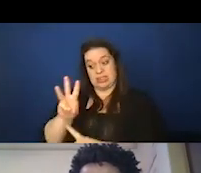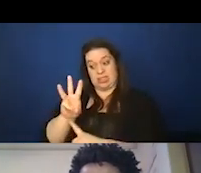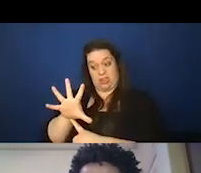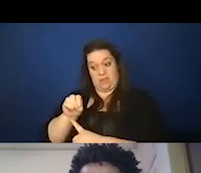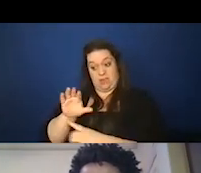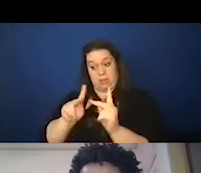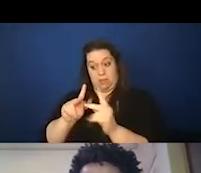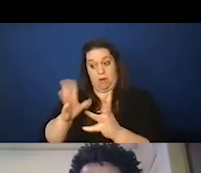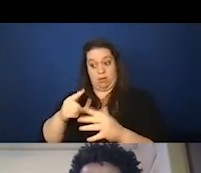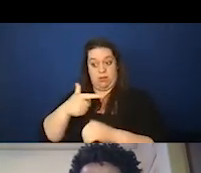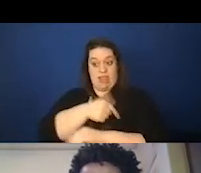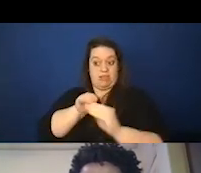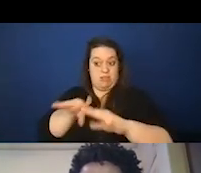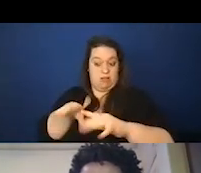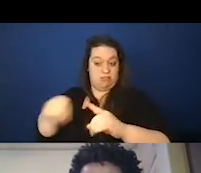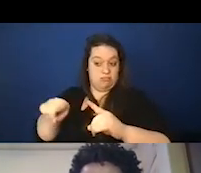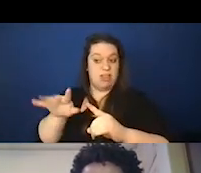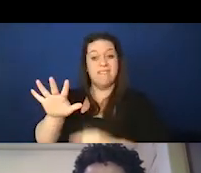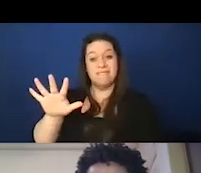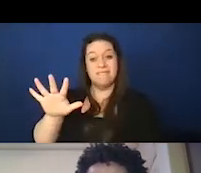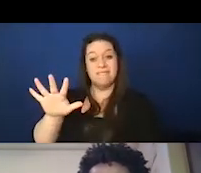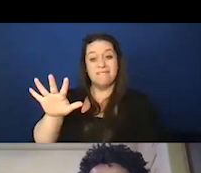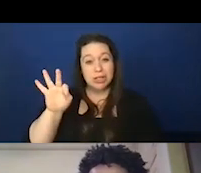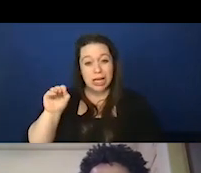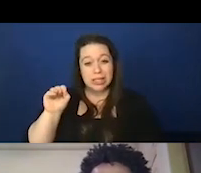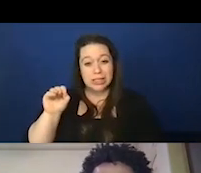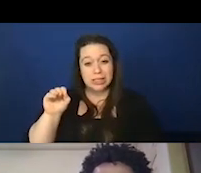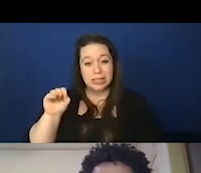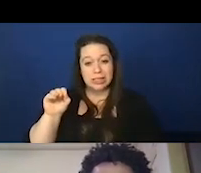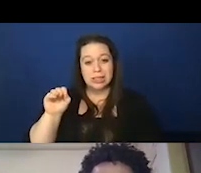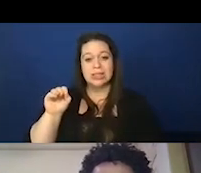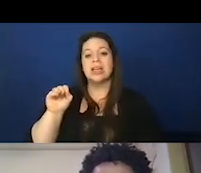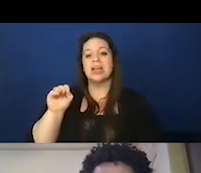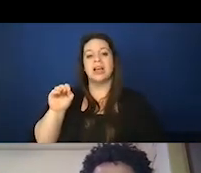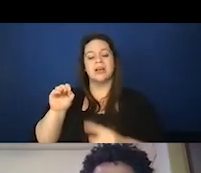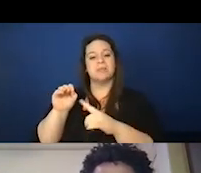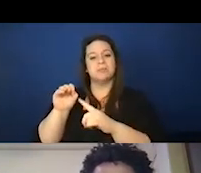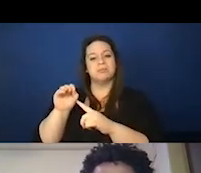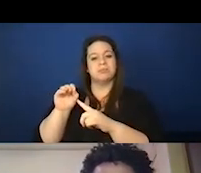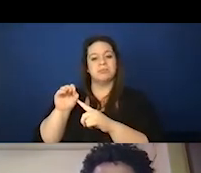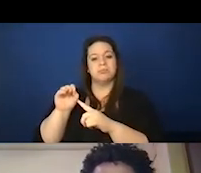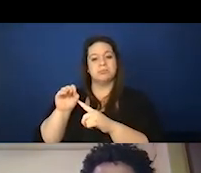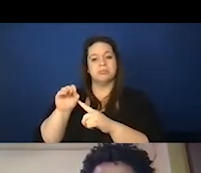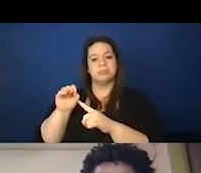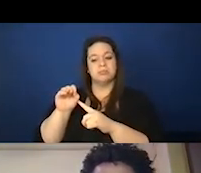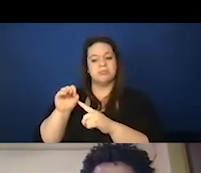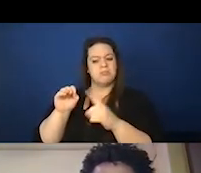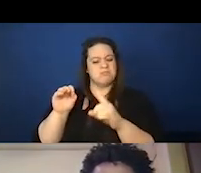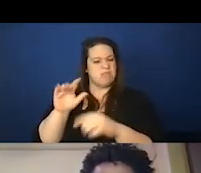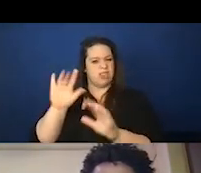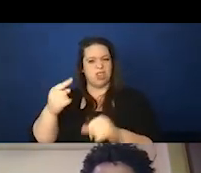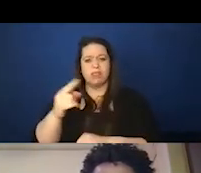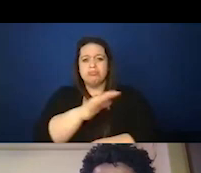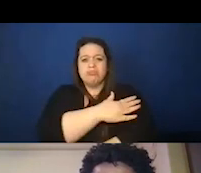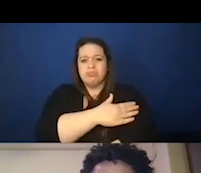that we gave, about 590, that's all that they had. If you had COVID infection or in